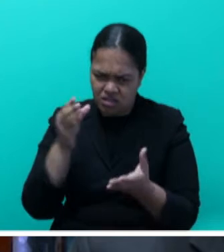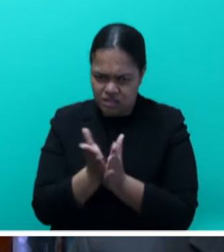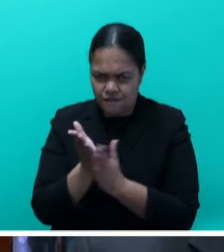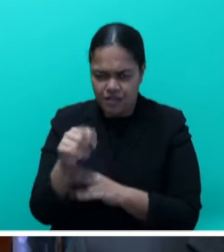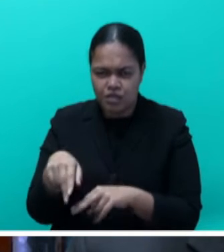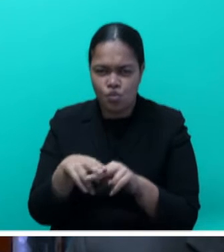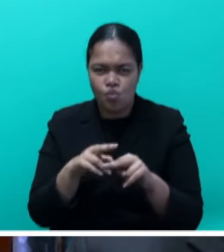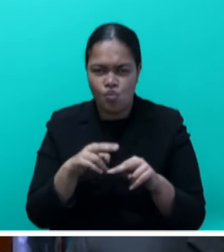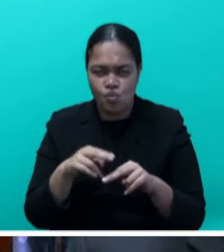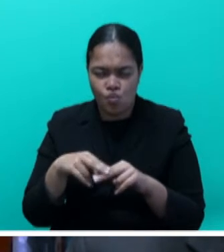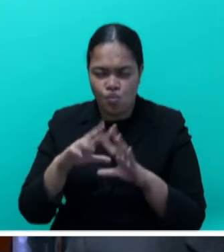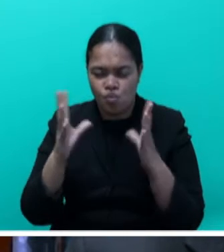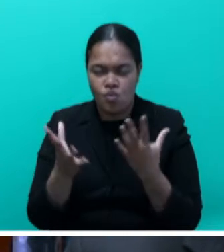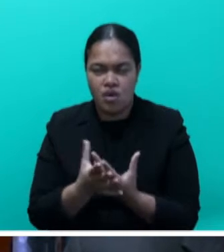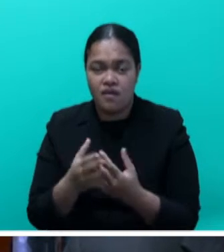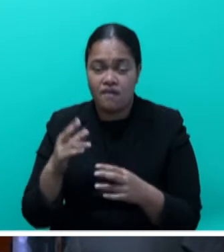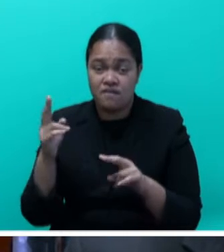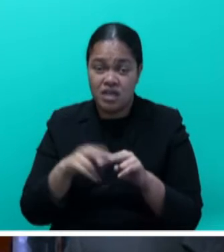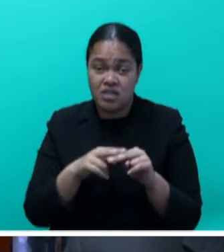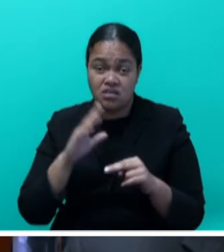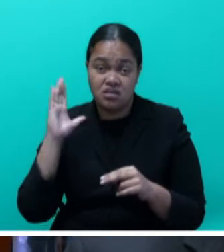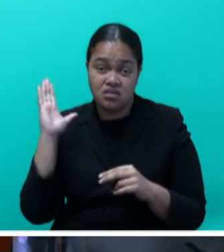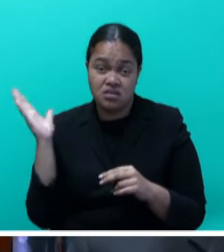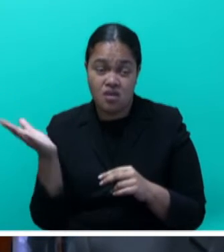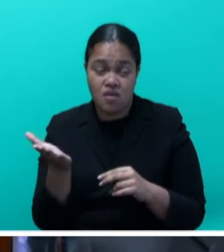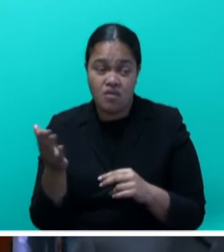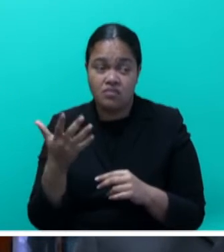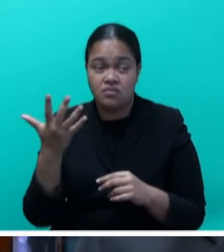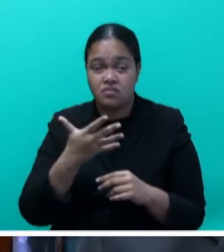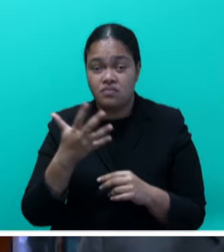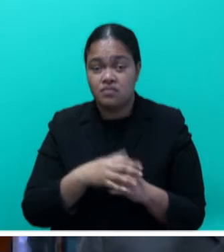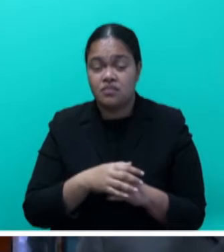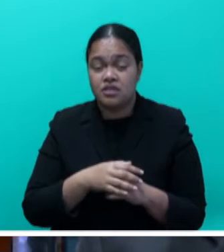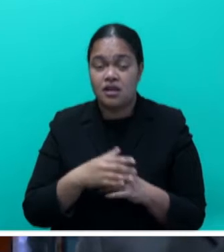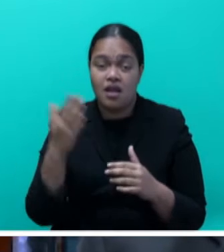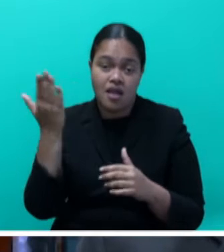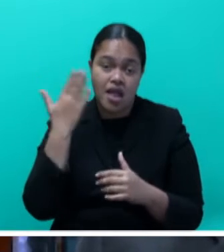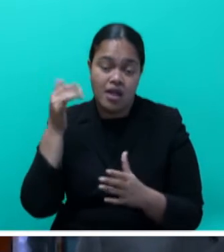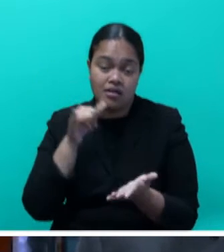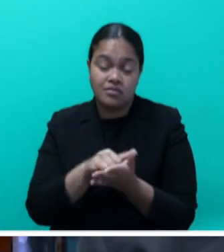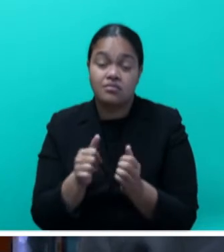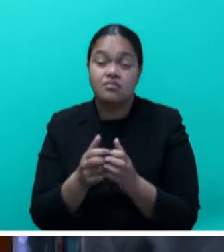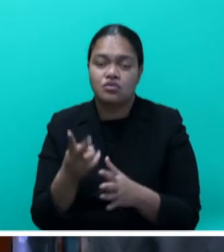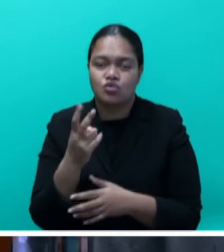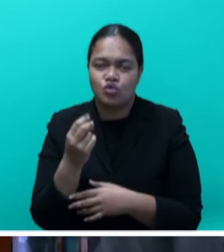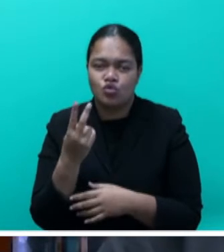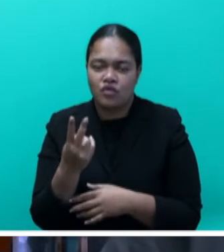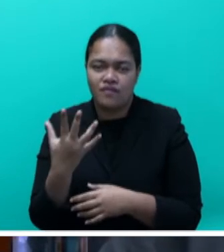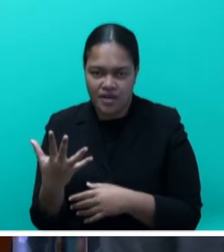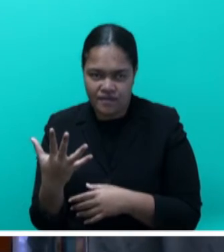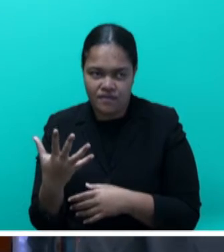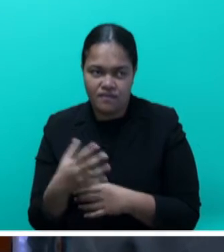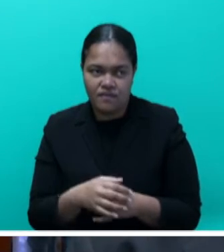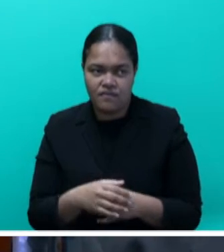Fiji Airways is now the 15th full member of the One World Alliance beginning in 2025.